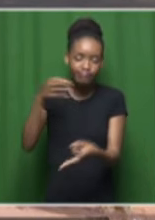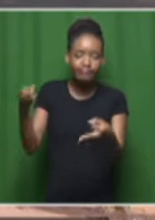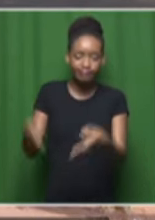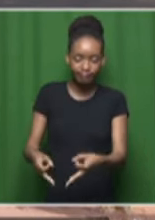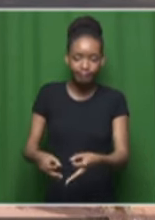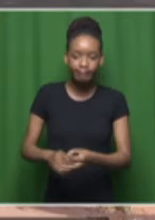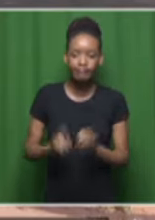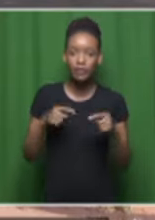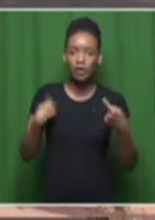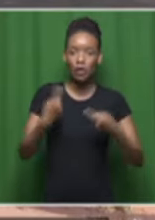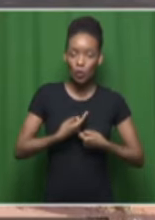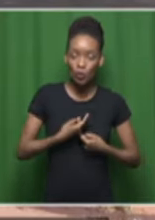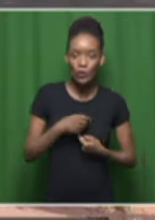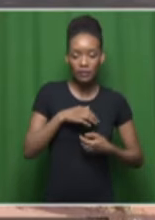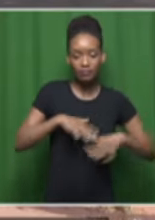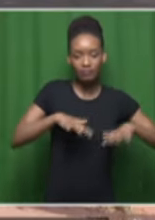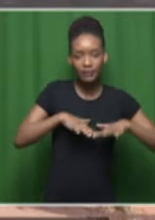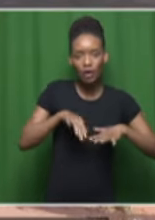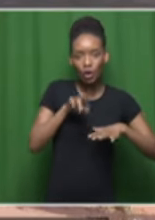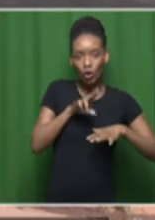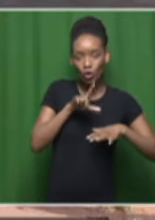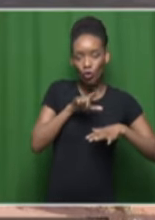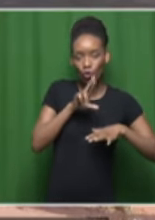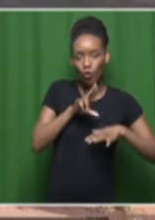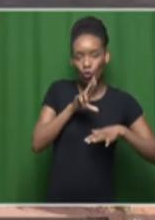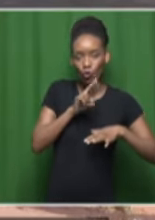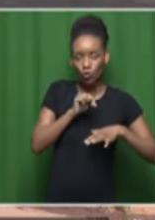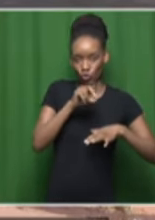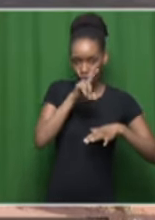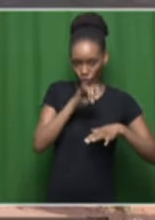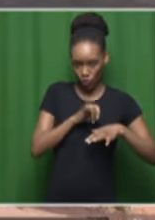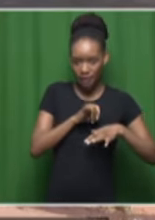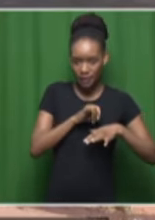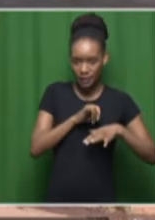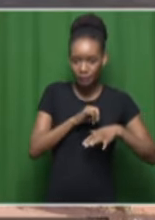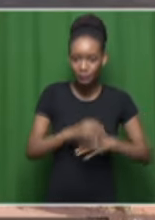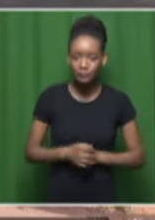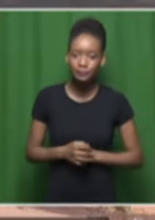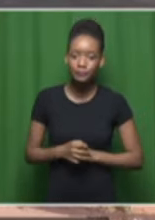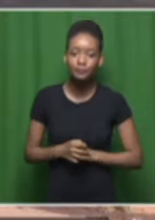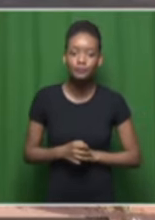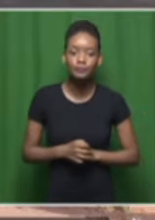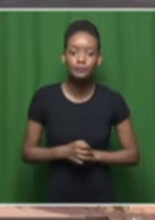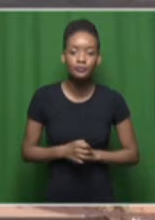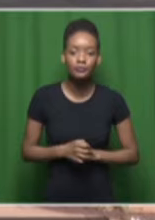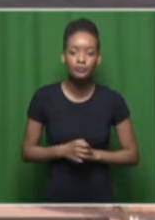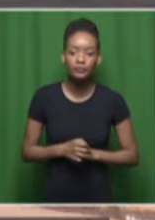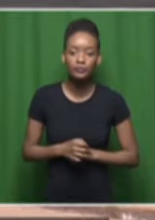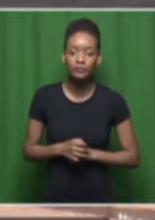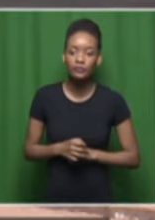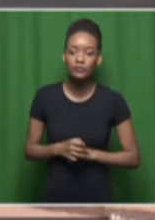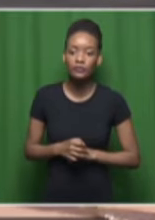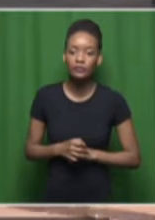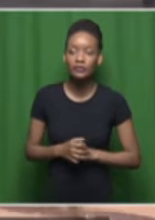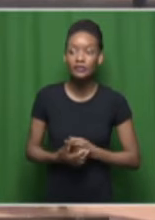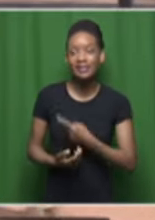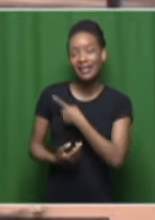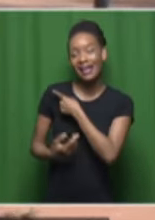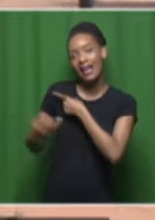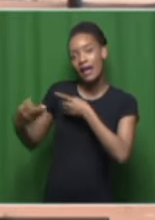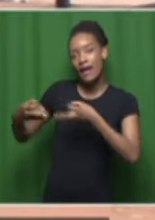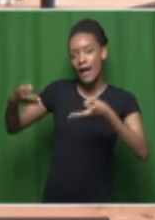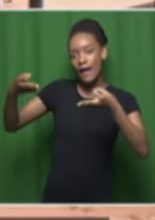to you from Ulundi, just outside, and let me quickly just step out of shot, just outside the Cebolethu